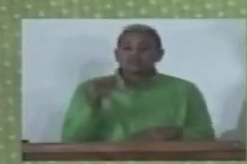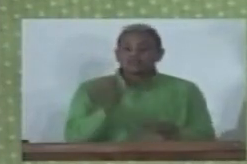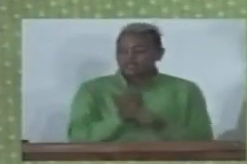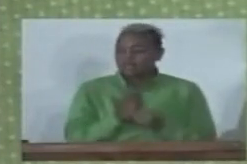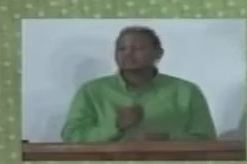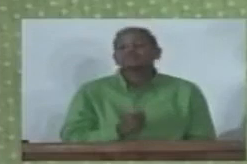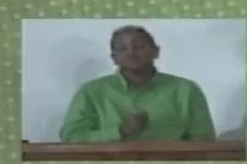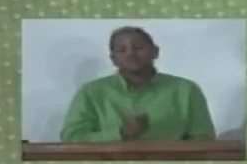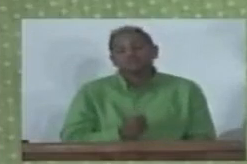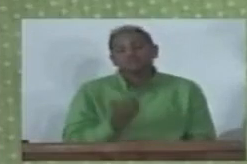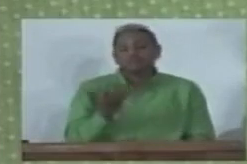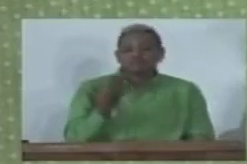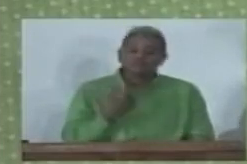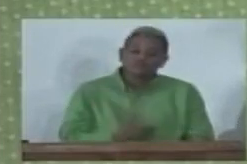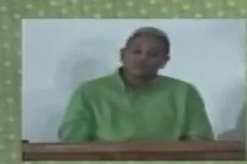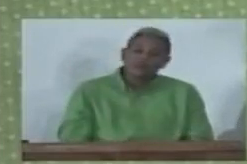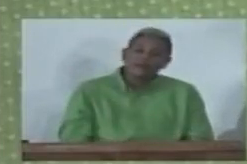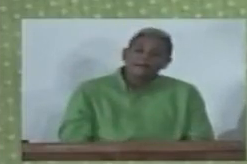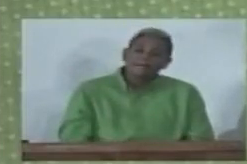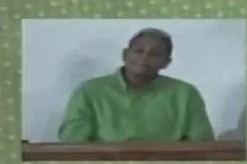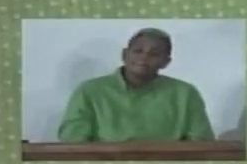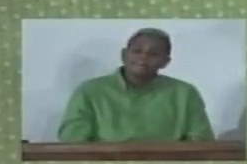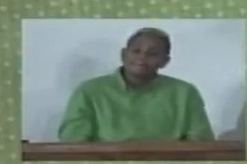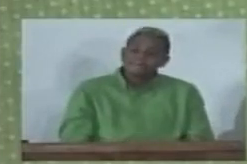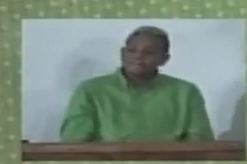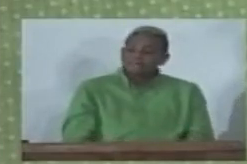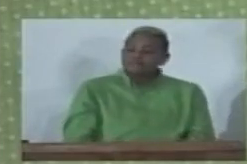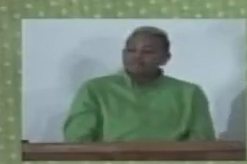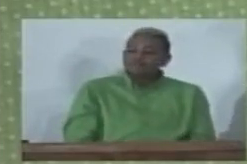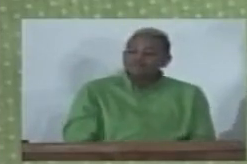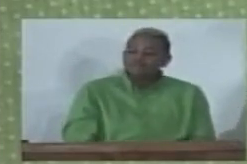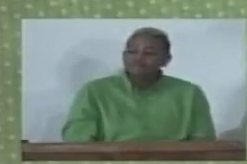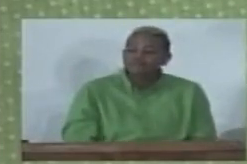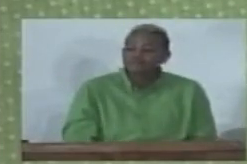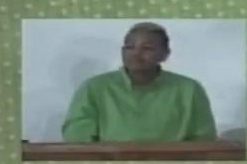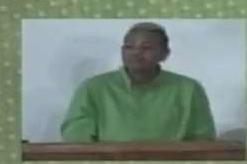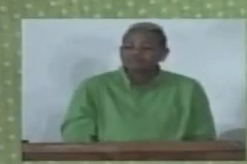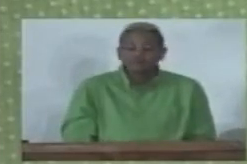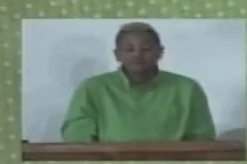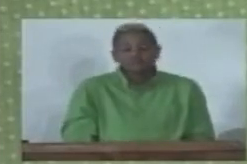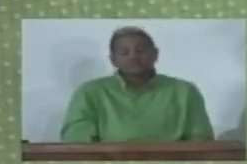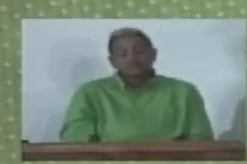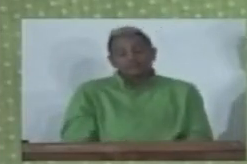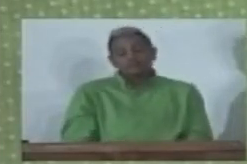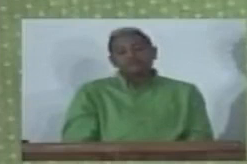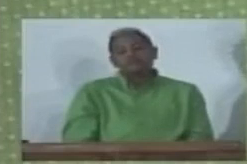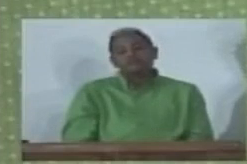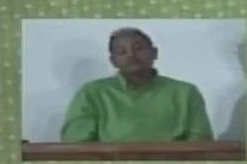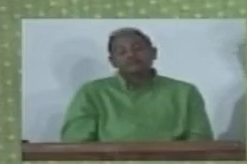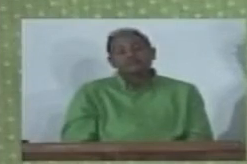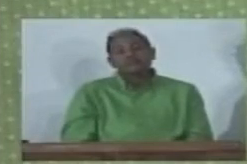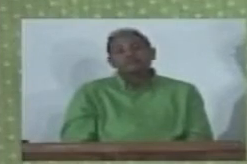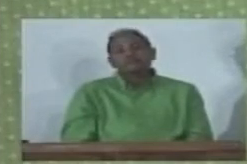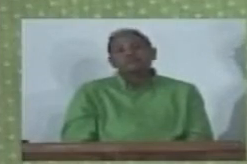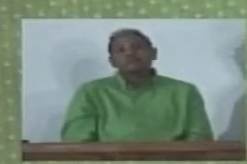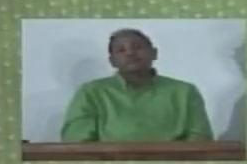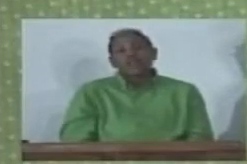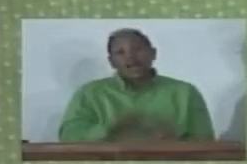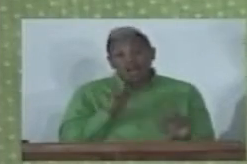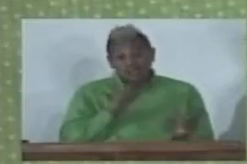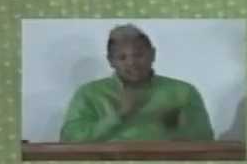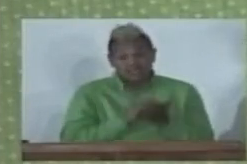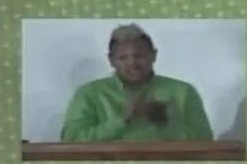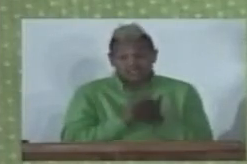Okay. Got it. So the question you're asking that the answers, although the answers are being